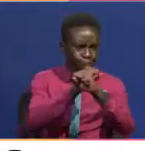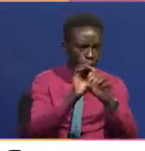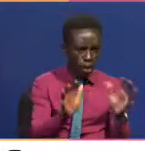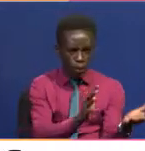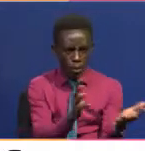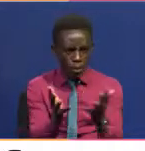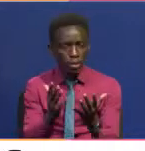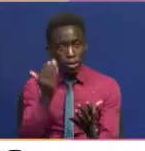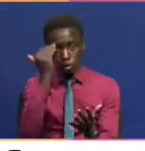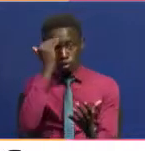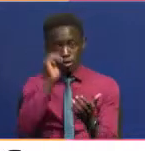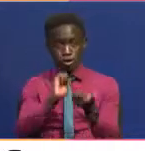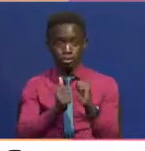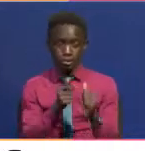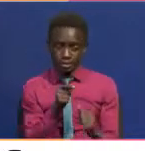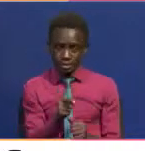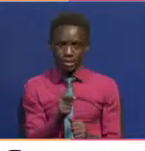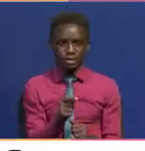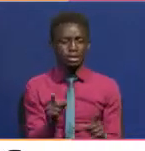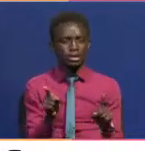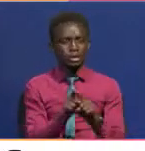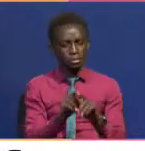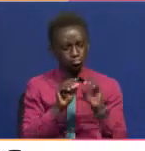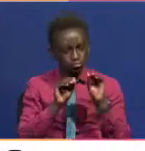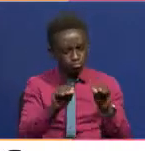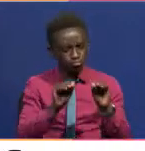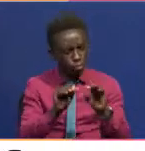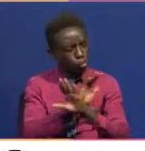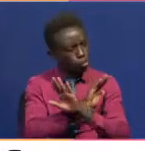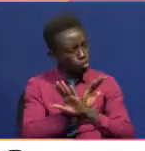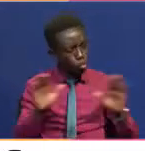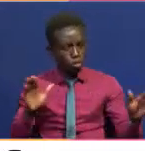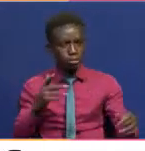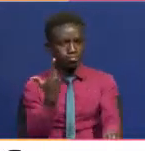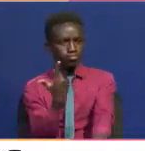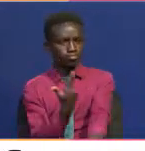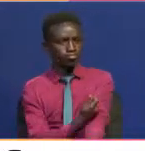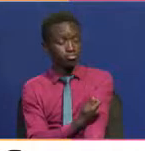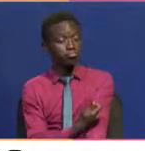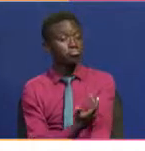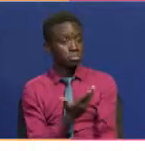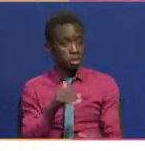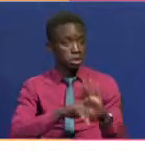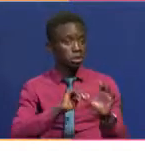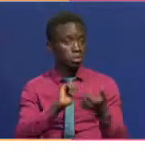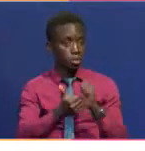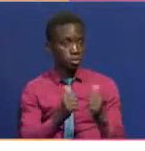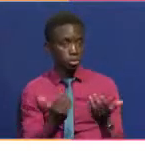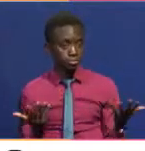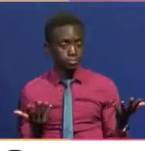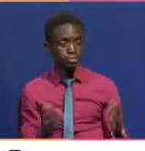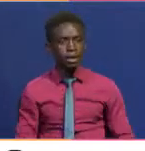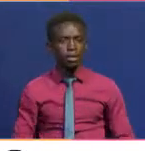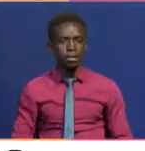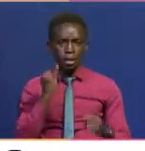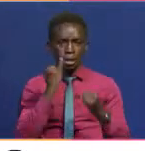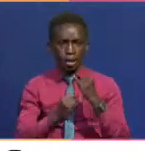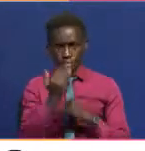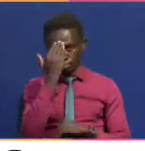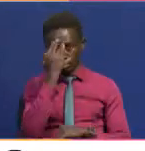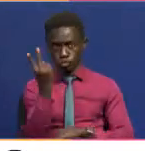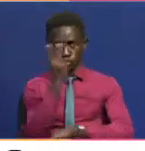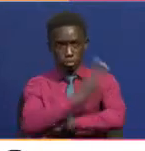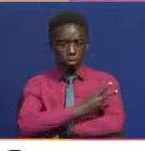different issues like doping and the rest in sport. And then the last 2 days will be the tournament